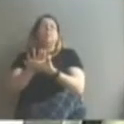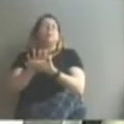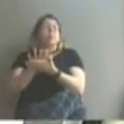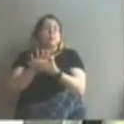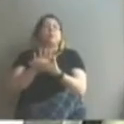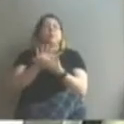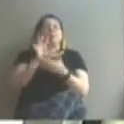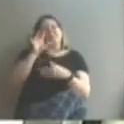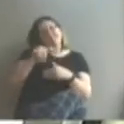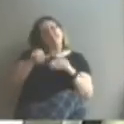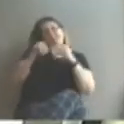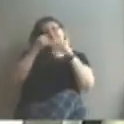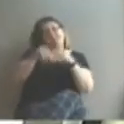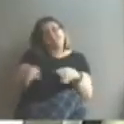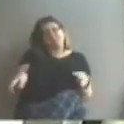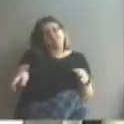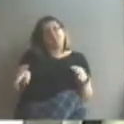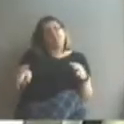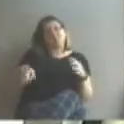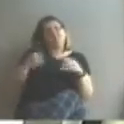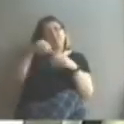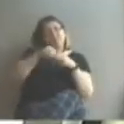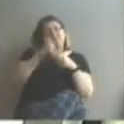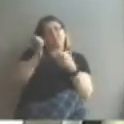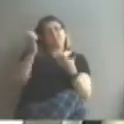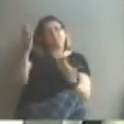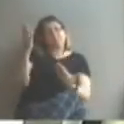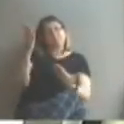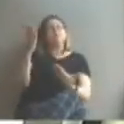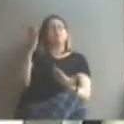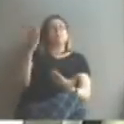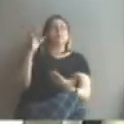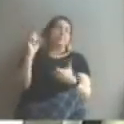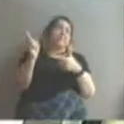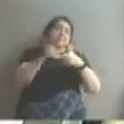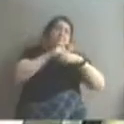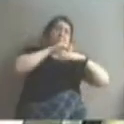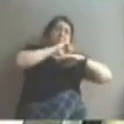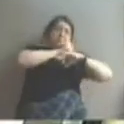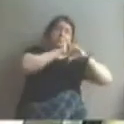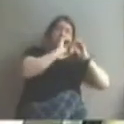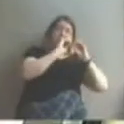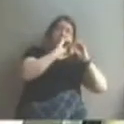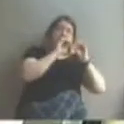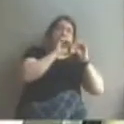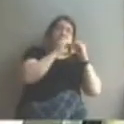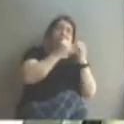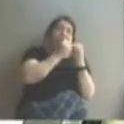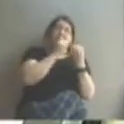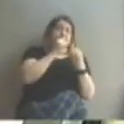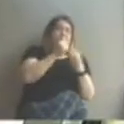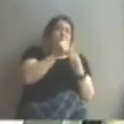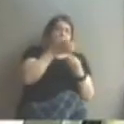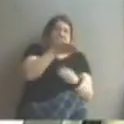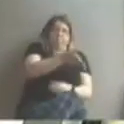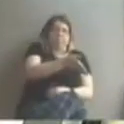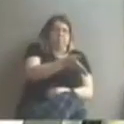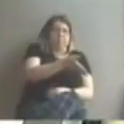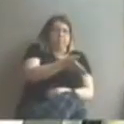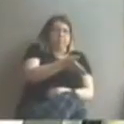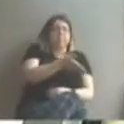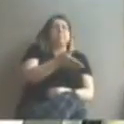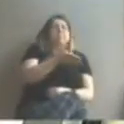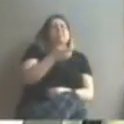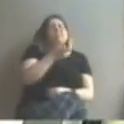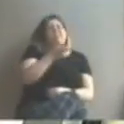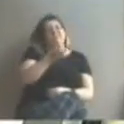org chart that is positioned in this recommendation is first establishing an office that does not exist. It is one of the few